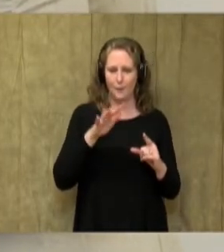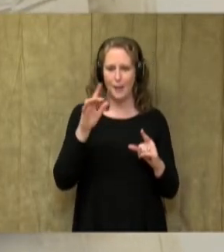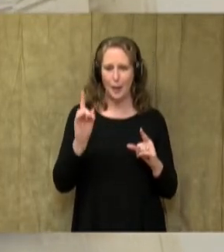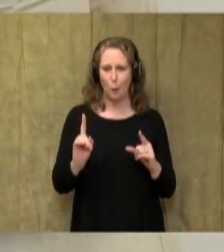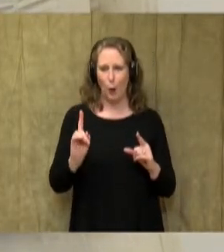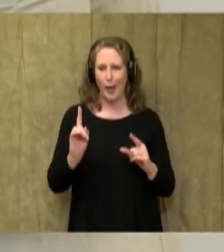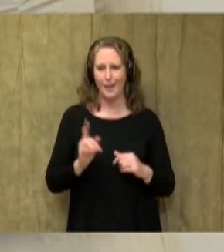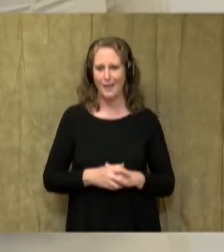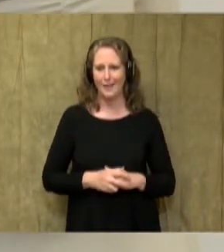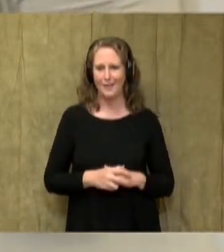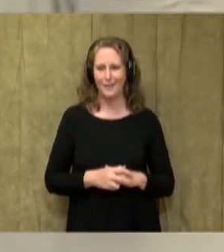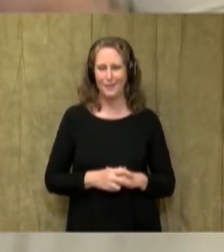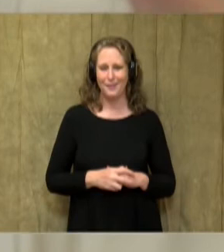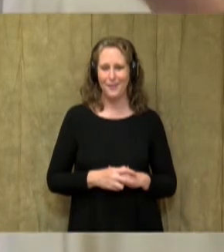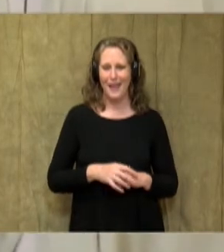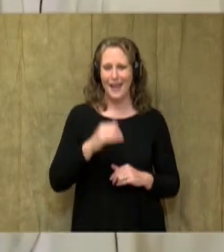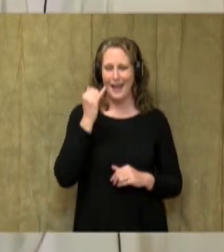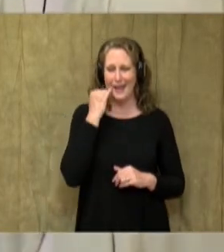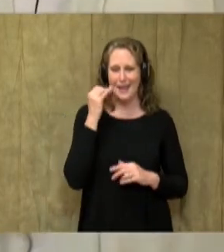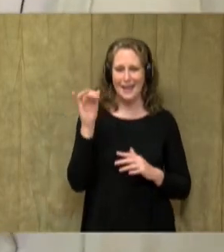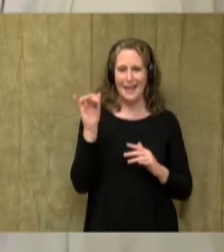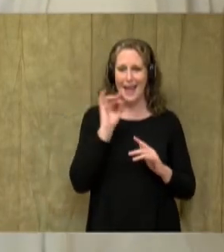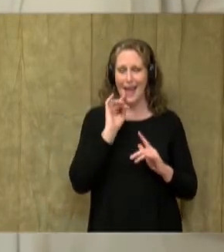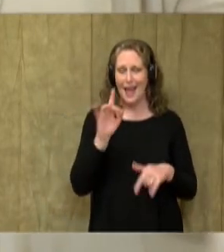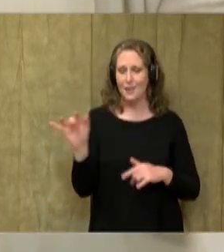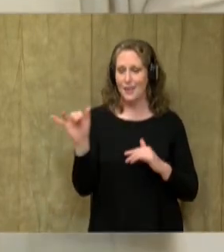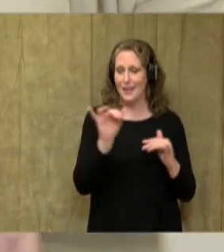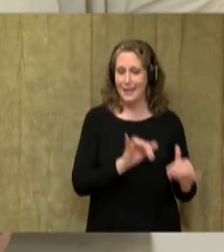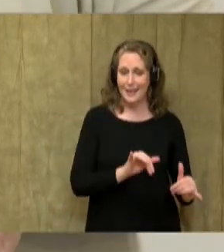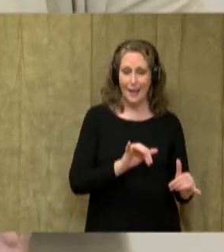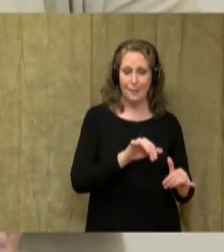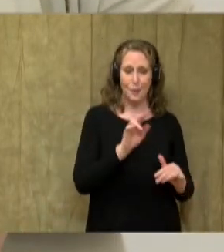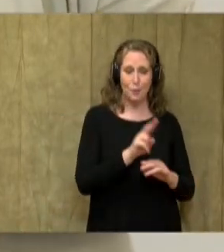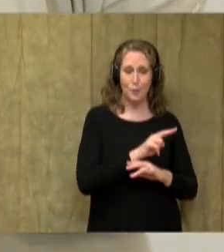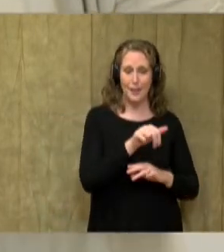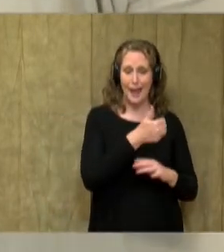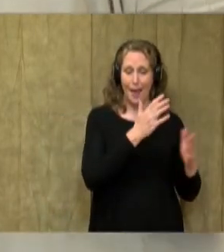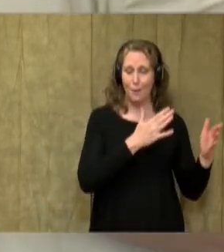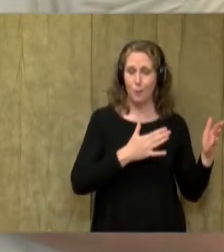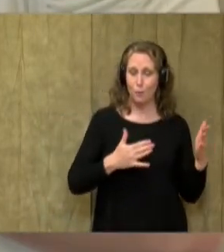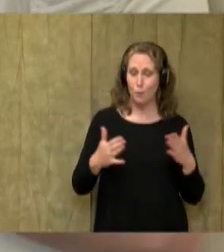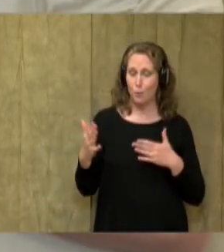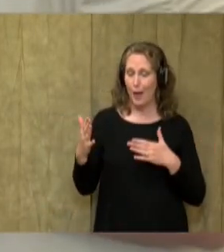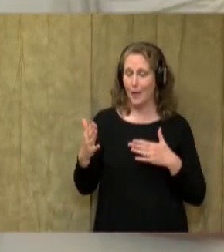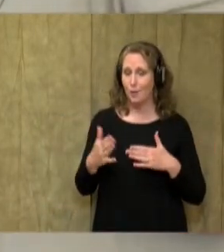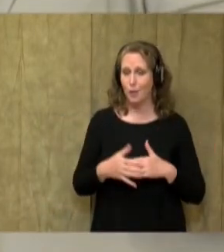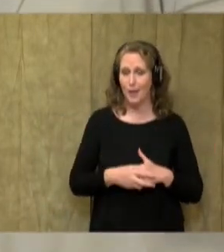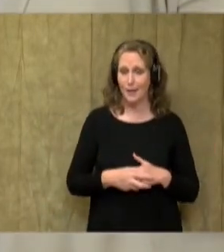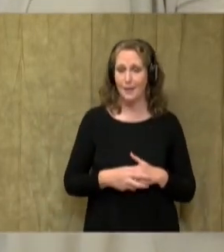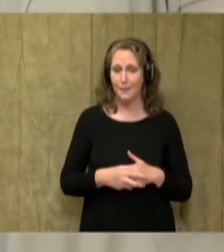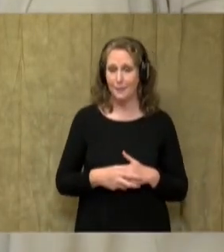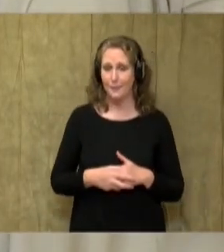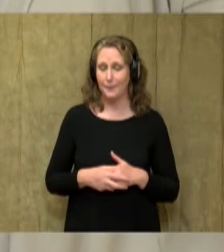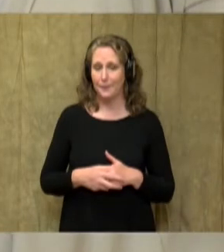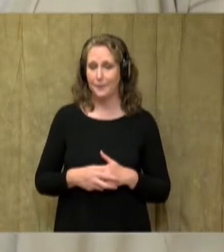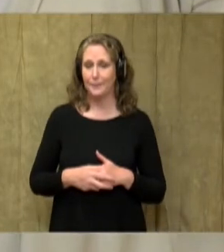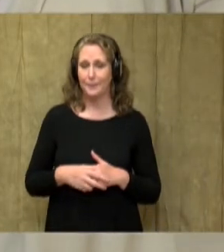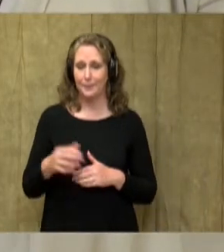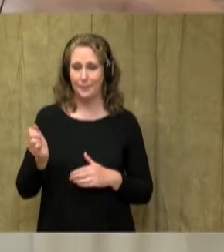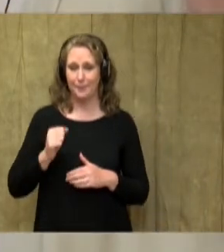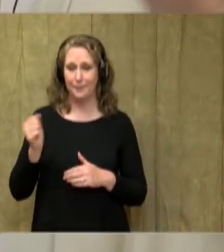51. And did I get the same difference using the open number line as I got when I used the base 10